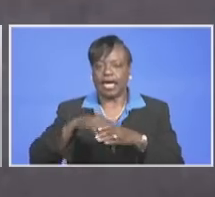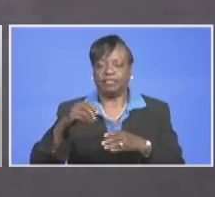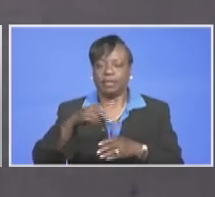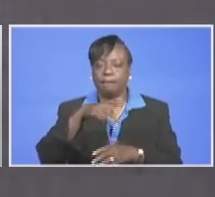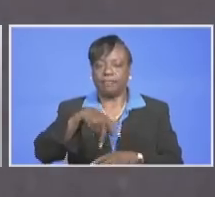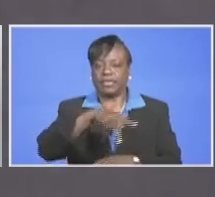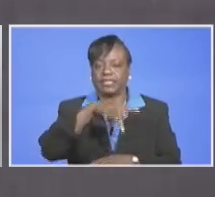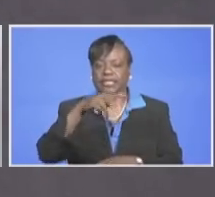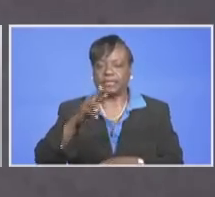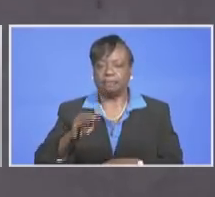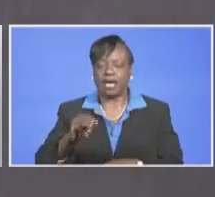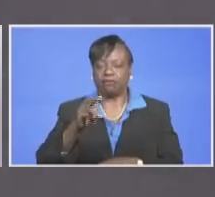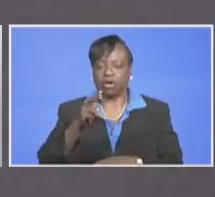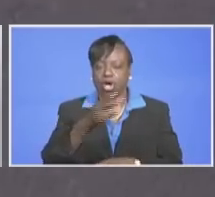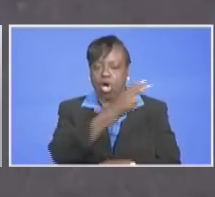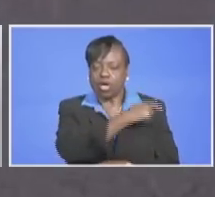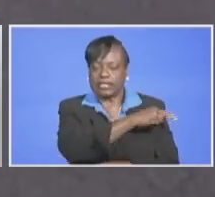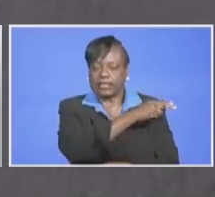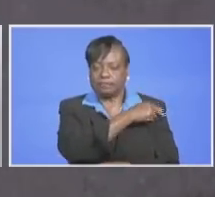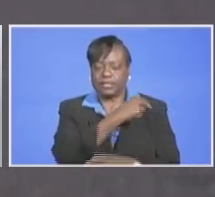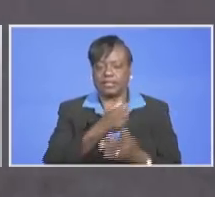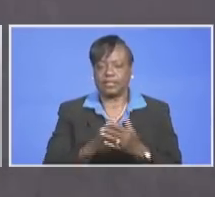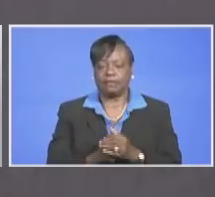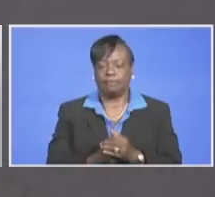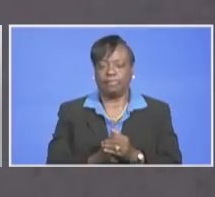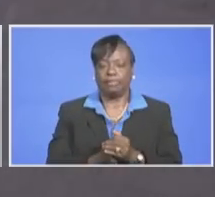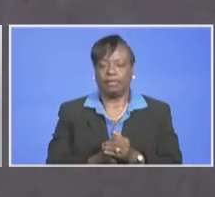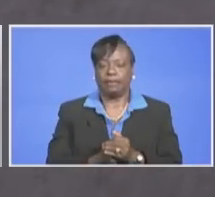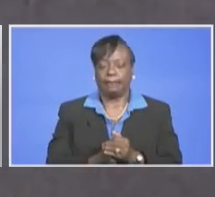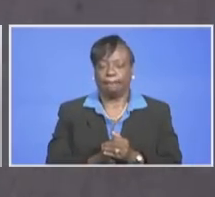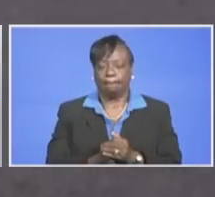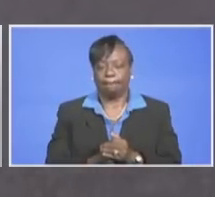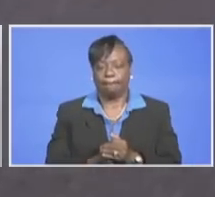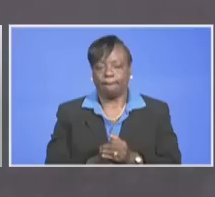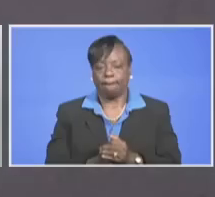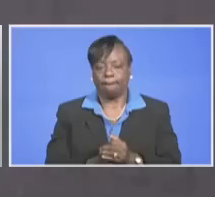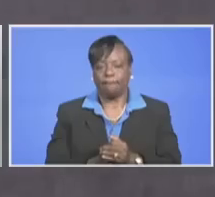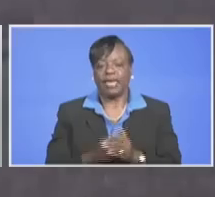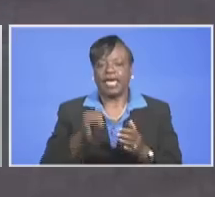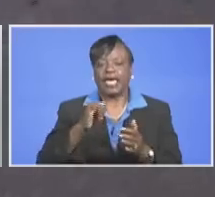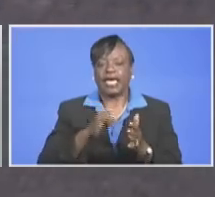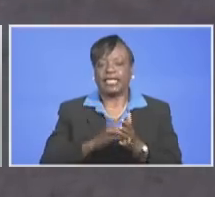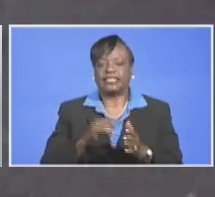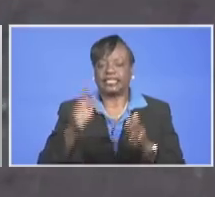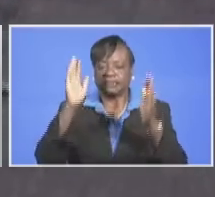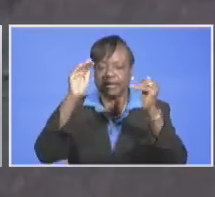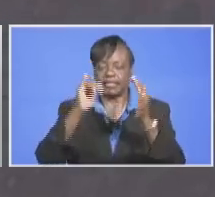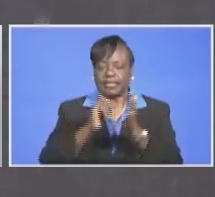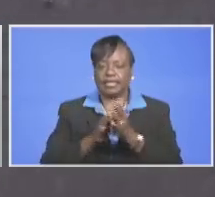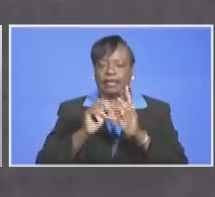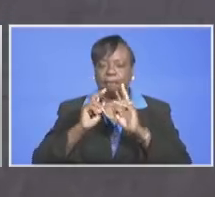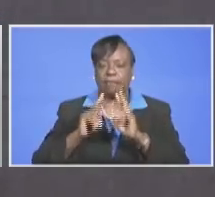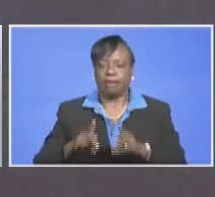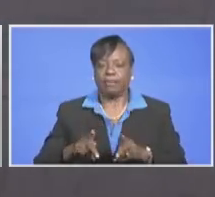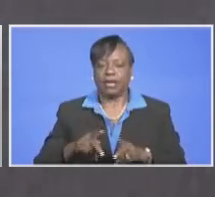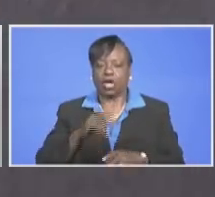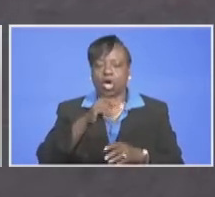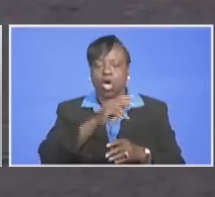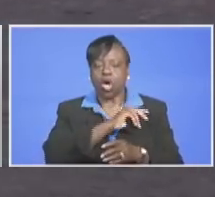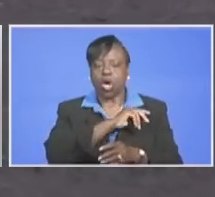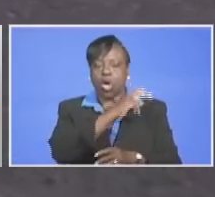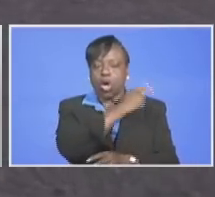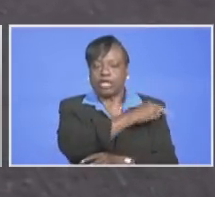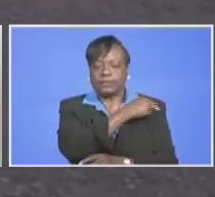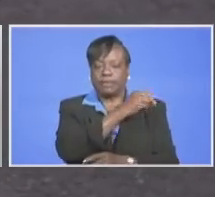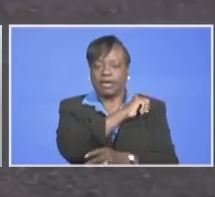Health, the Honorable Dr. Dwayne Sands, without the board having any knowledge of it. It's expected that the Public Hospital Authority's legal advisor, Leslie